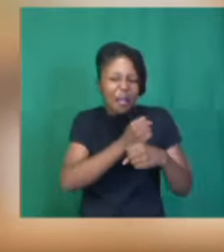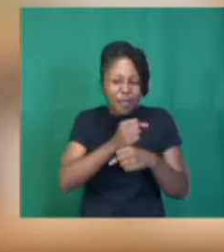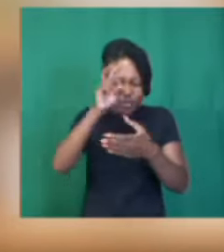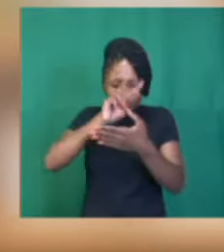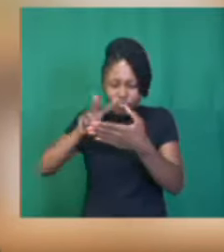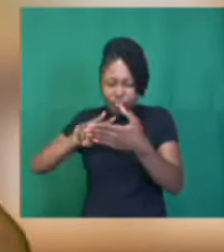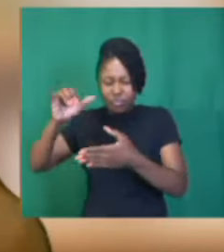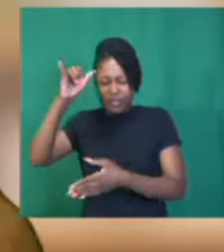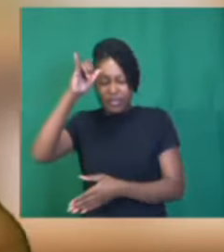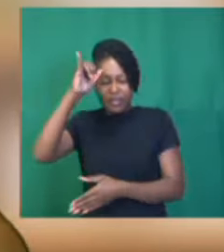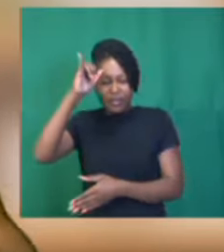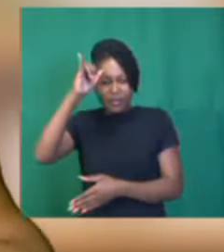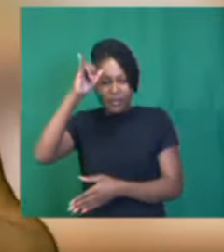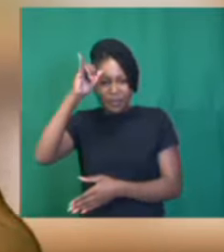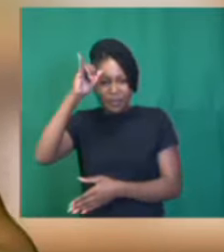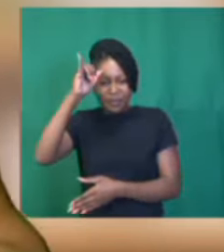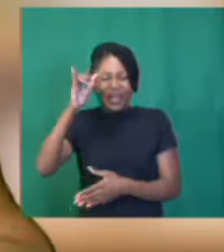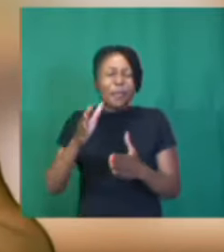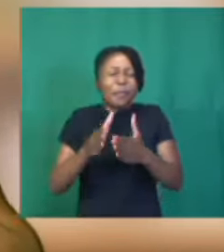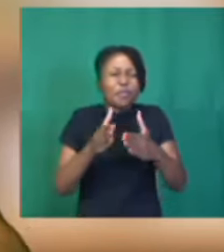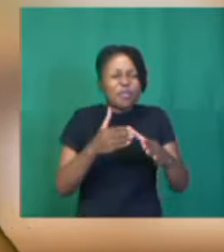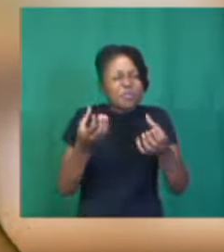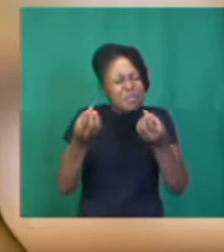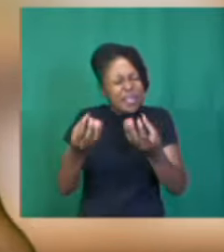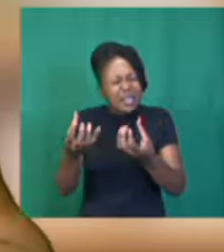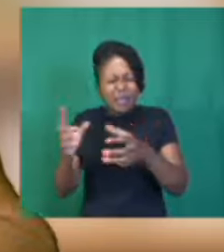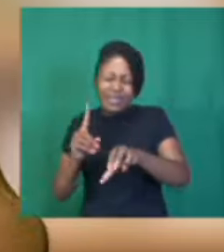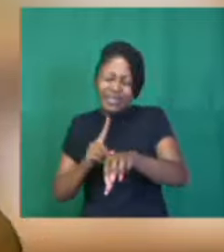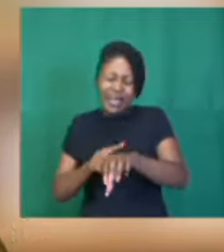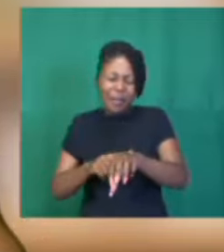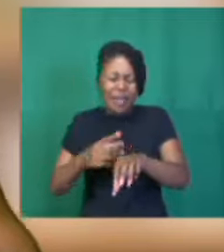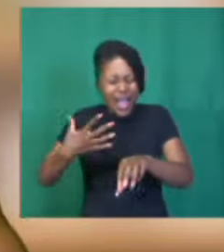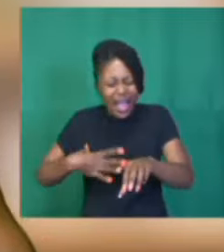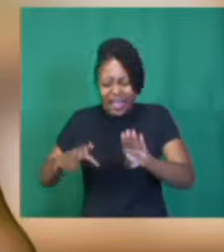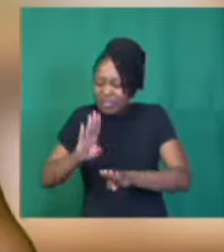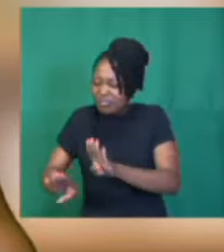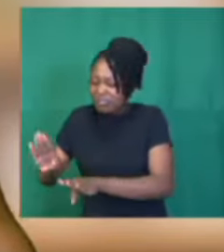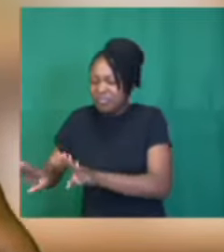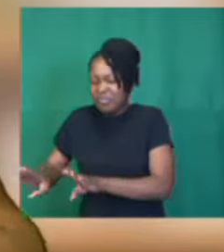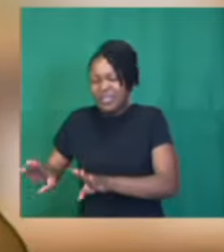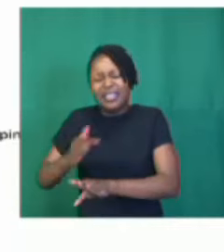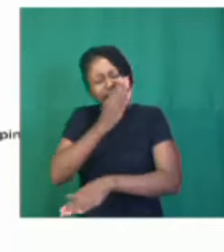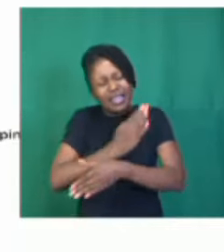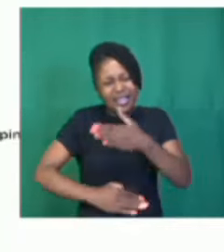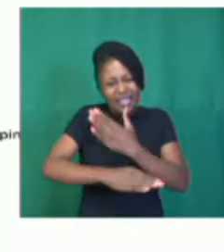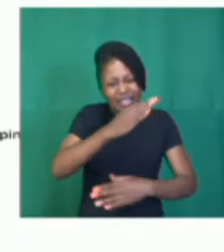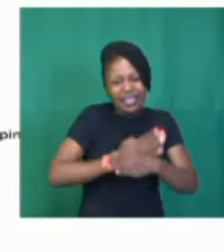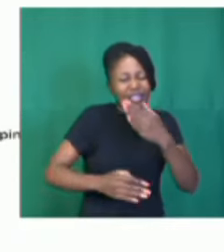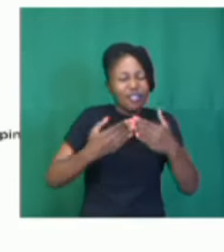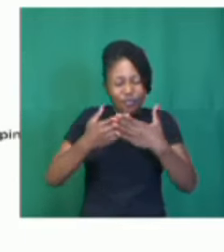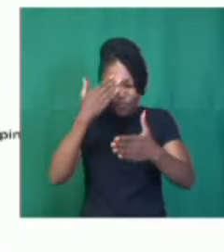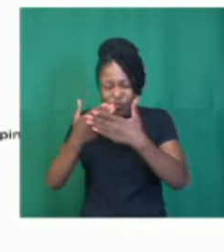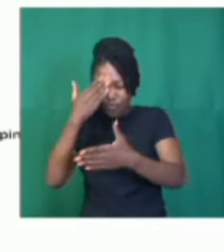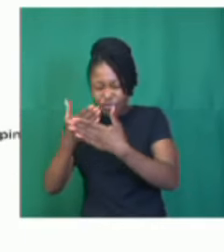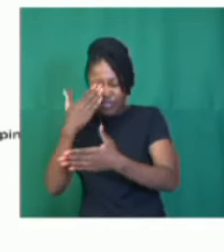the time learners disregard reading closely or paying close attention to the text. They disregard